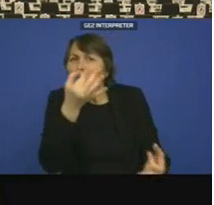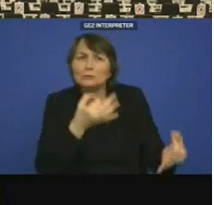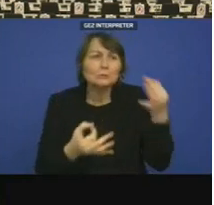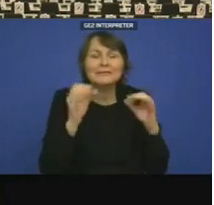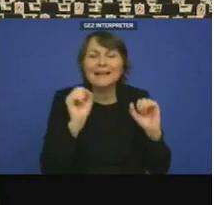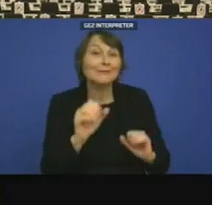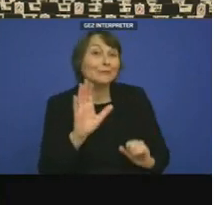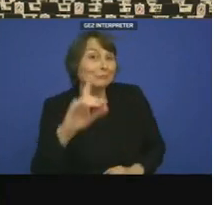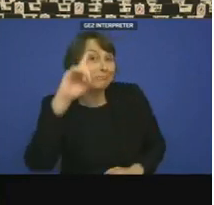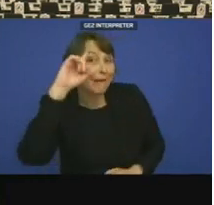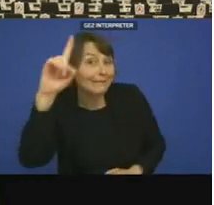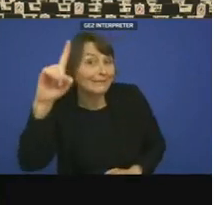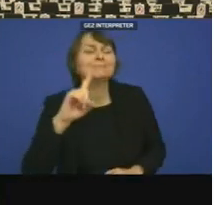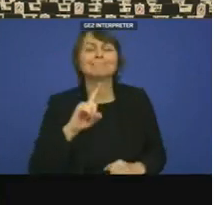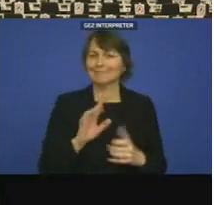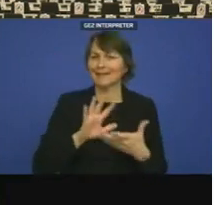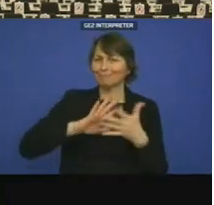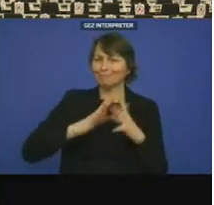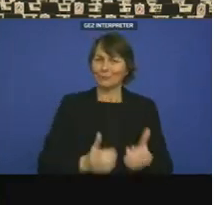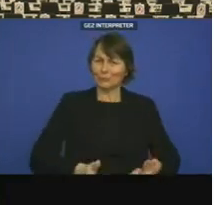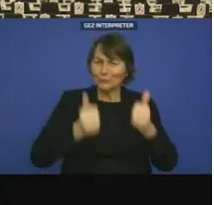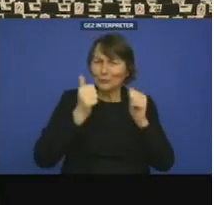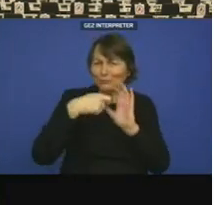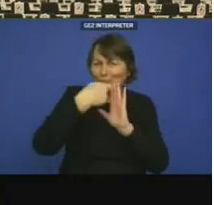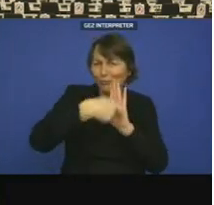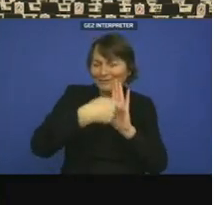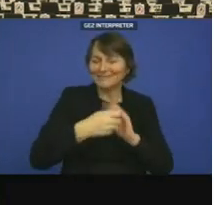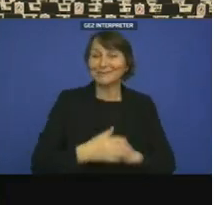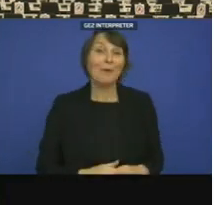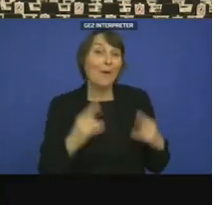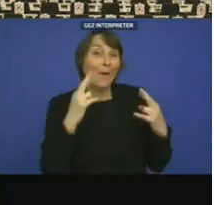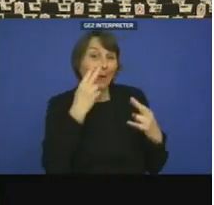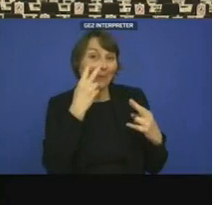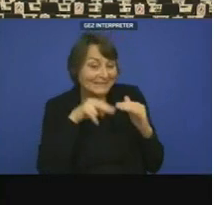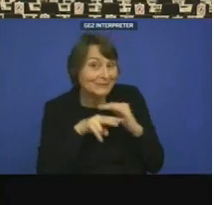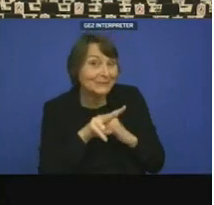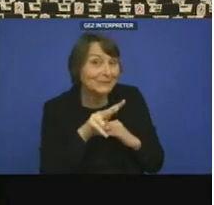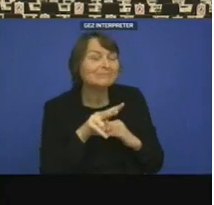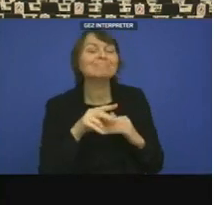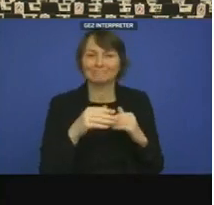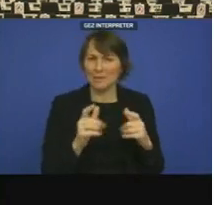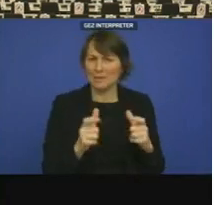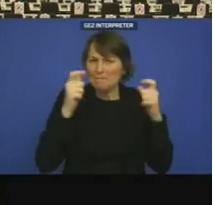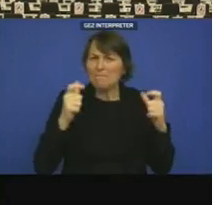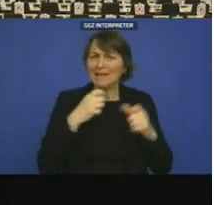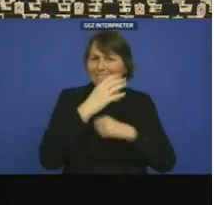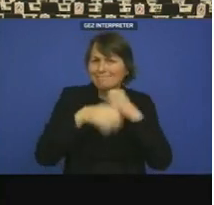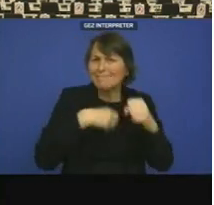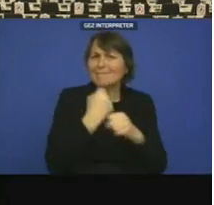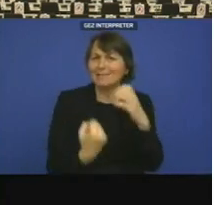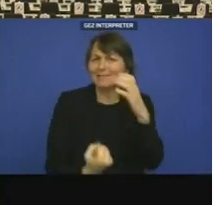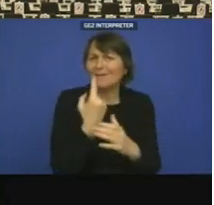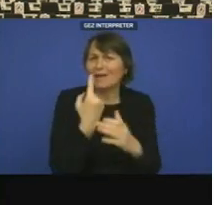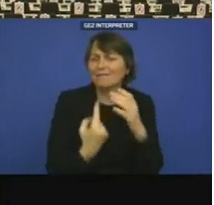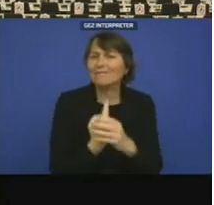to transform them into real projects. And I hope to see you very soon in our major annual events, starting with the